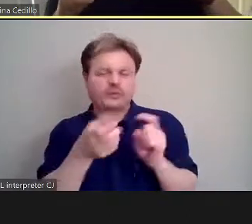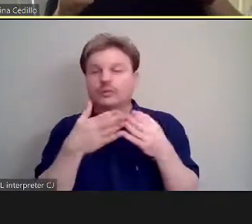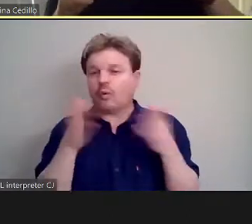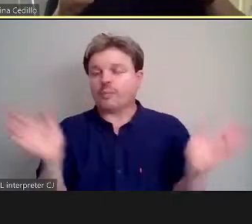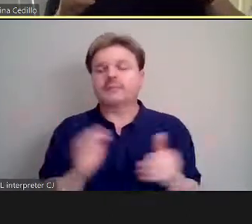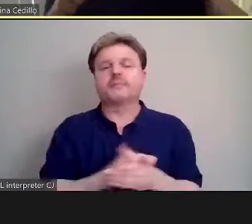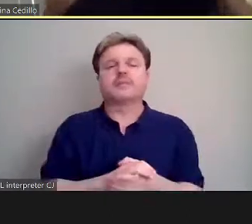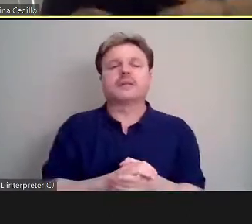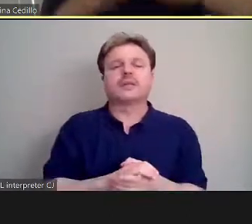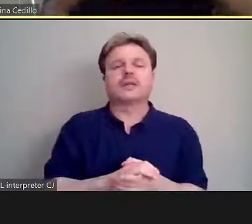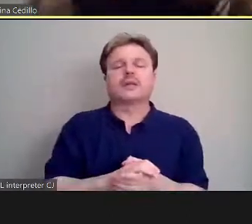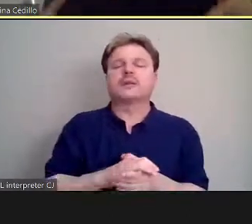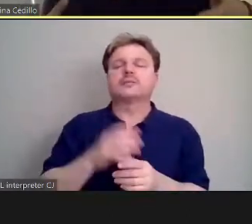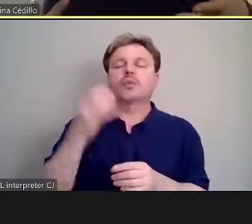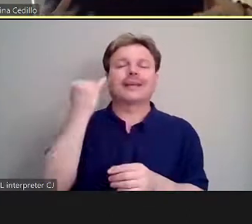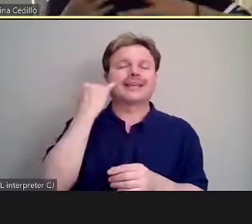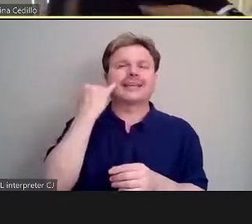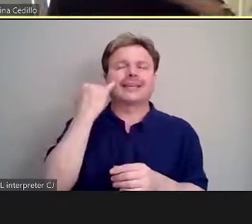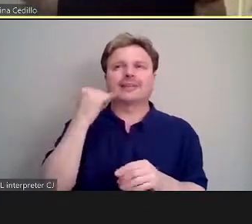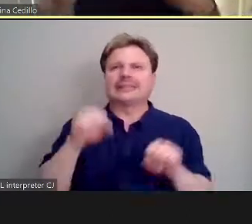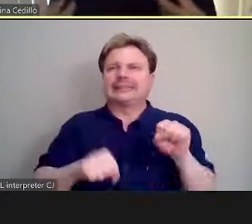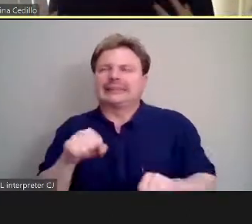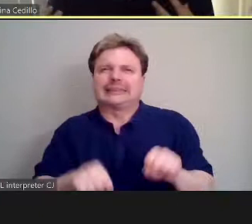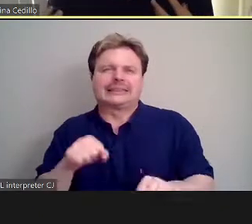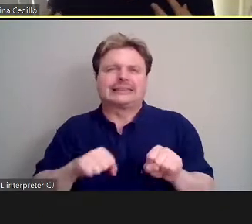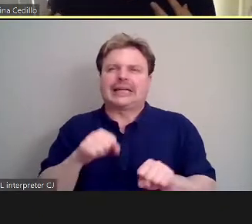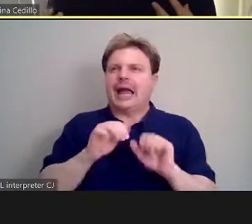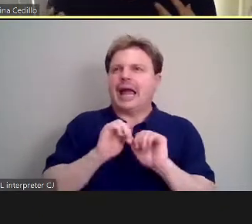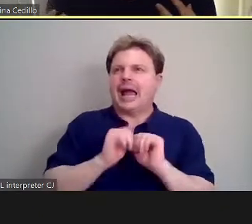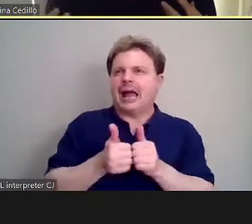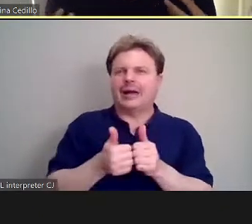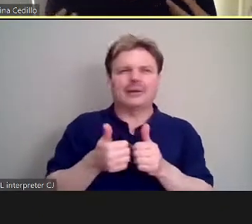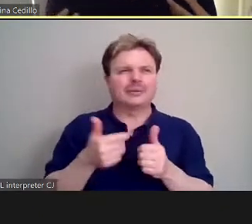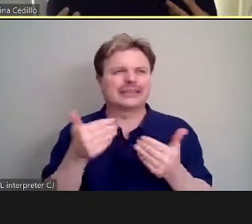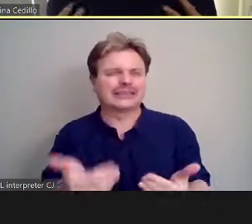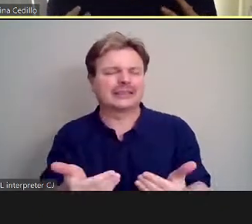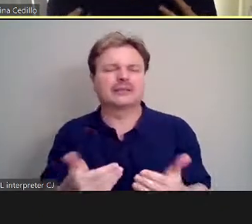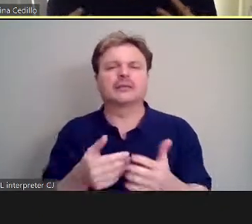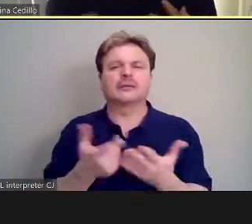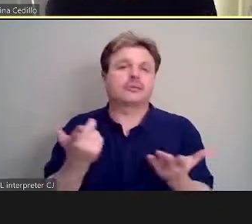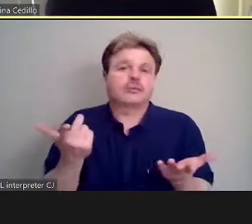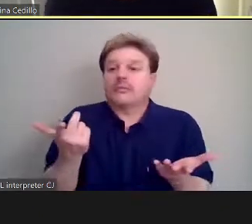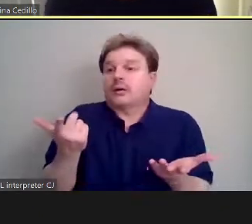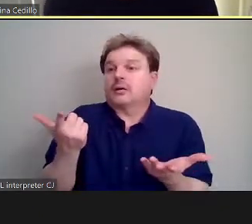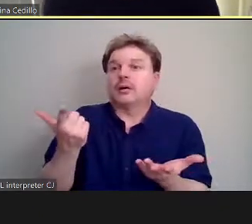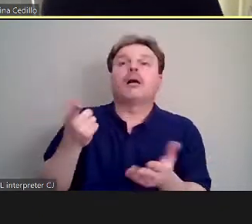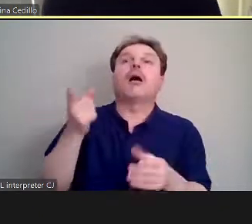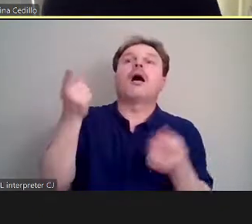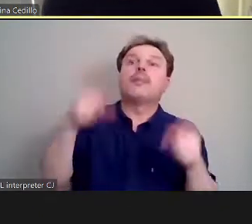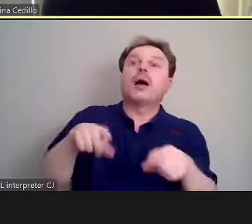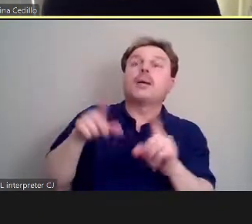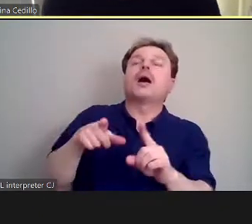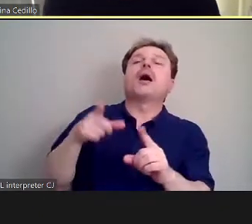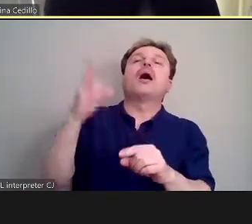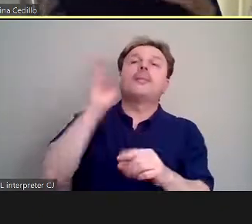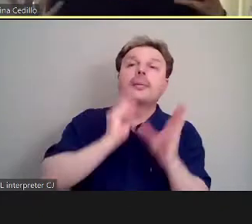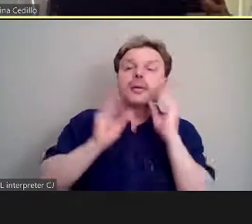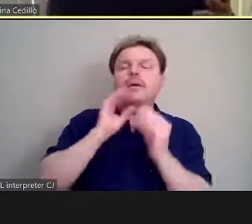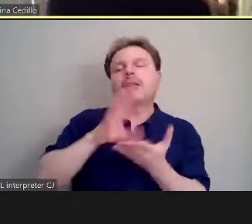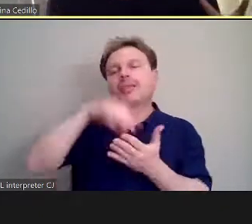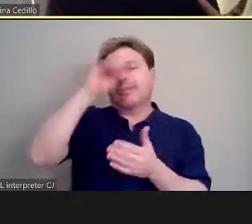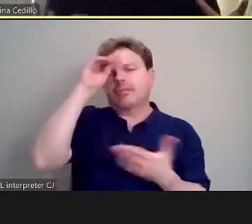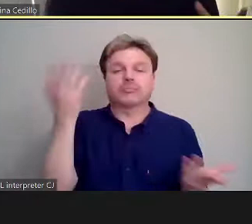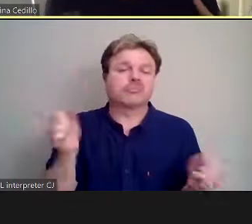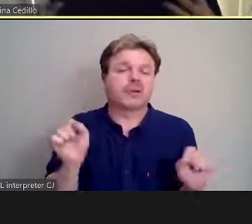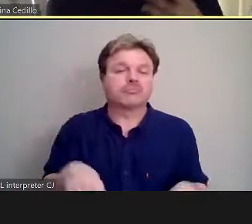even if we are unsure how to proceed, we can at least learn from experiences, right? It has to do